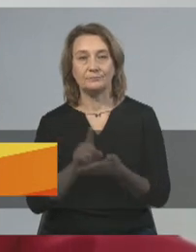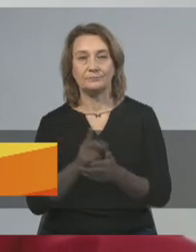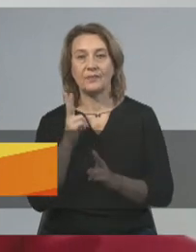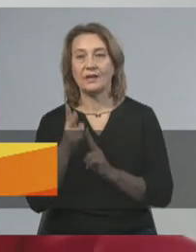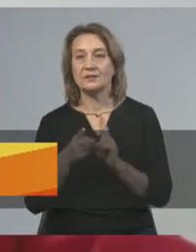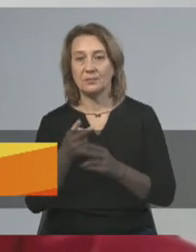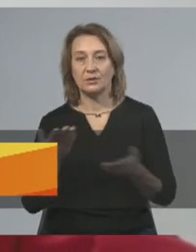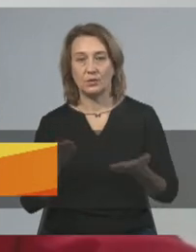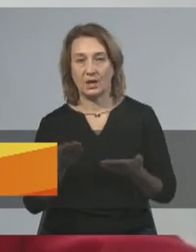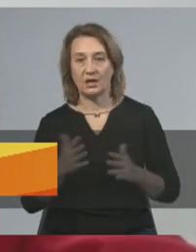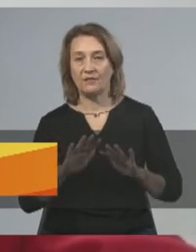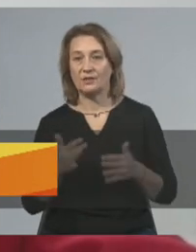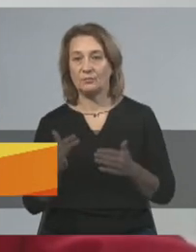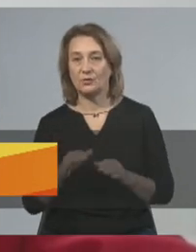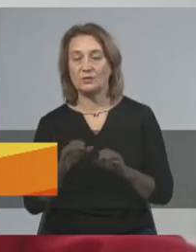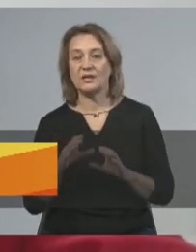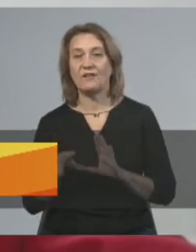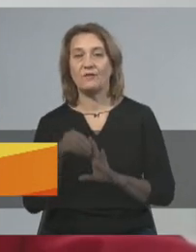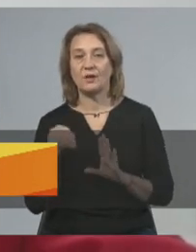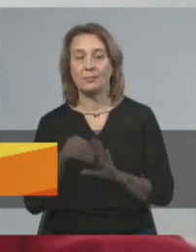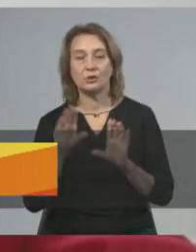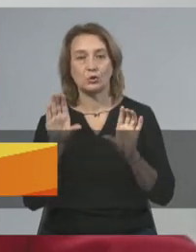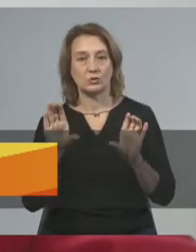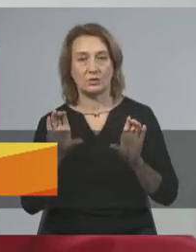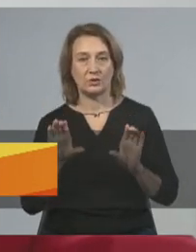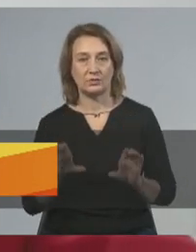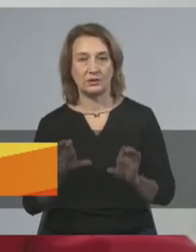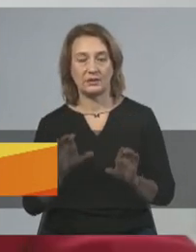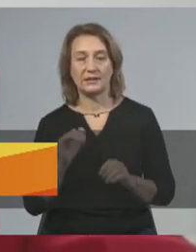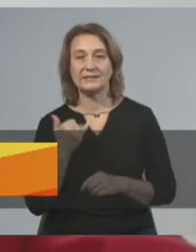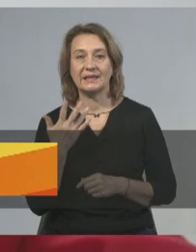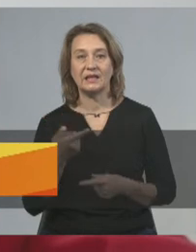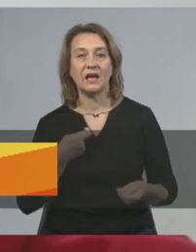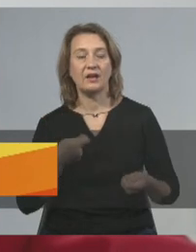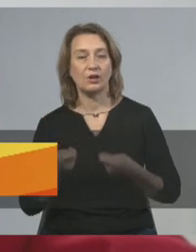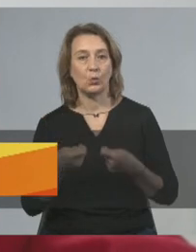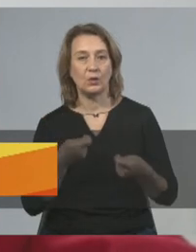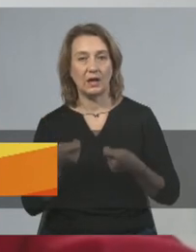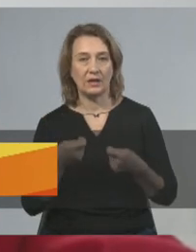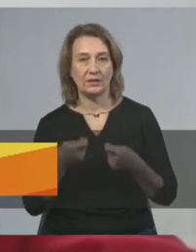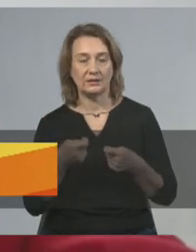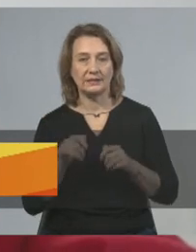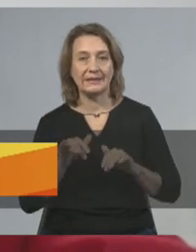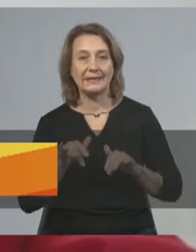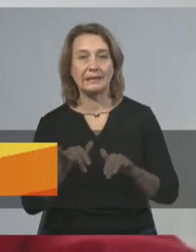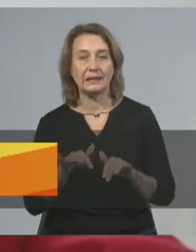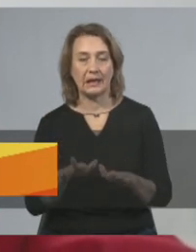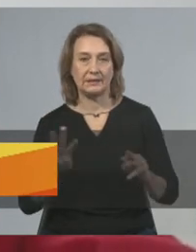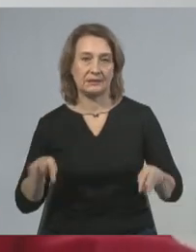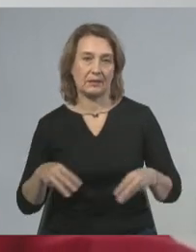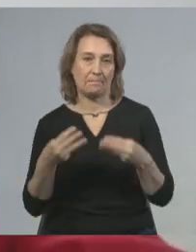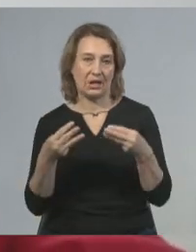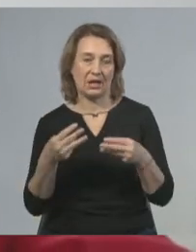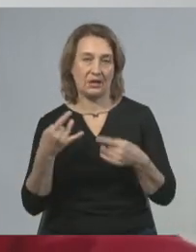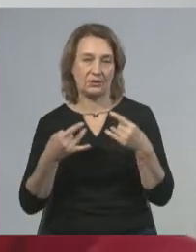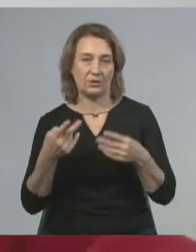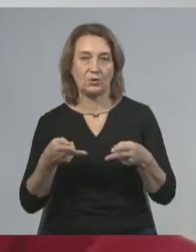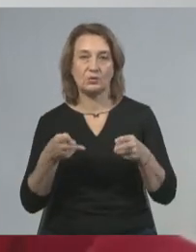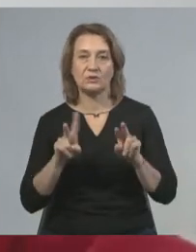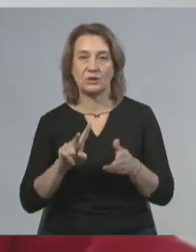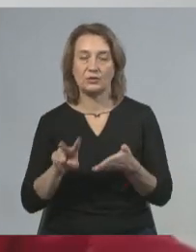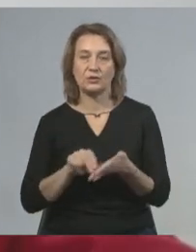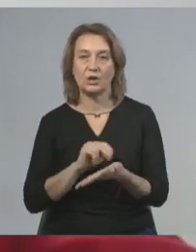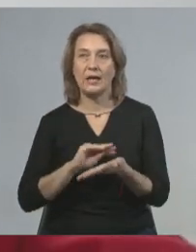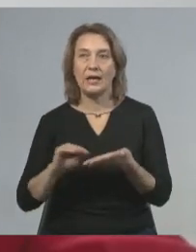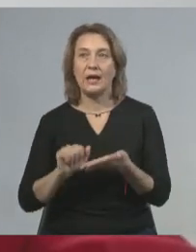that the media shall not be afraid of the changes to the election code because although those provisions